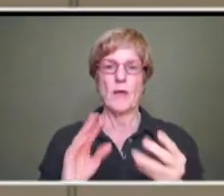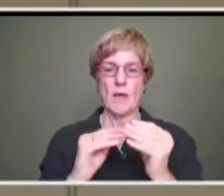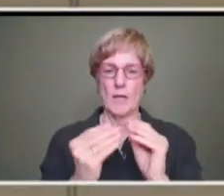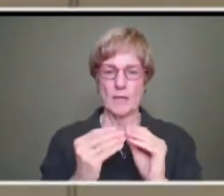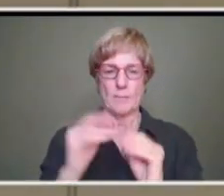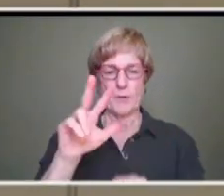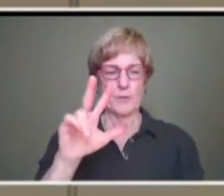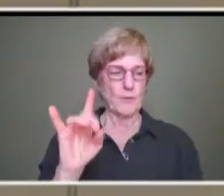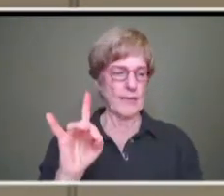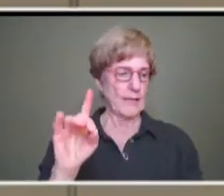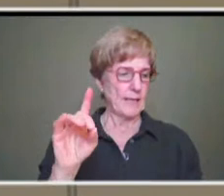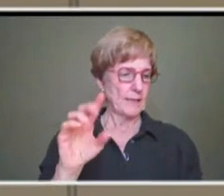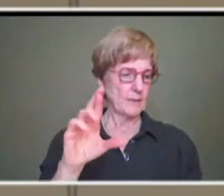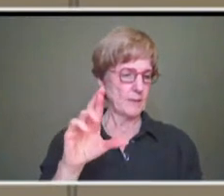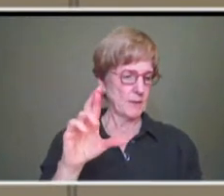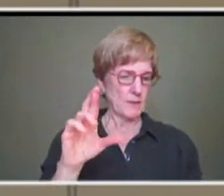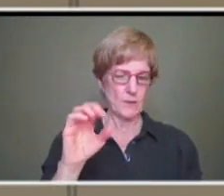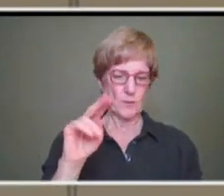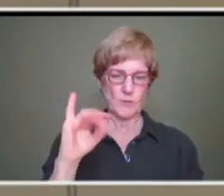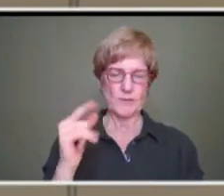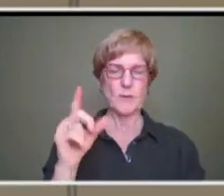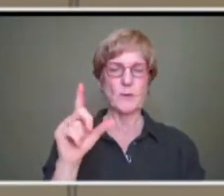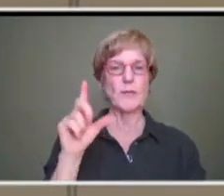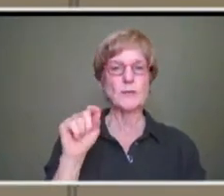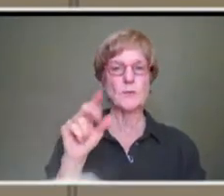38 rezoning petition 2022-095